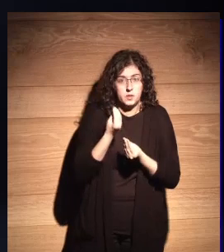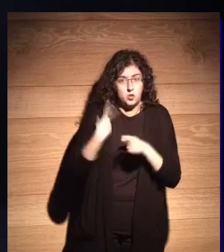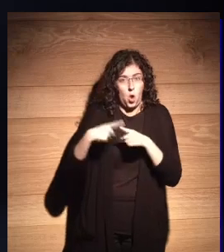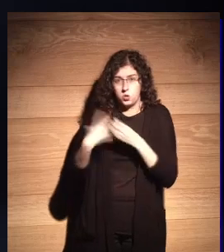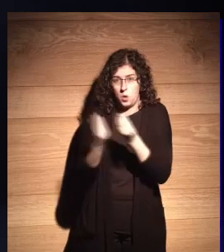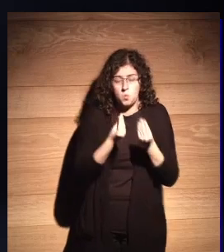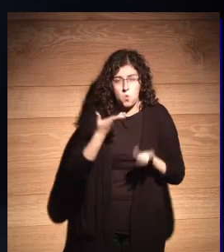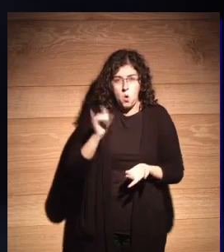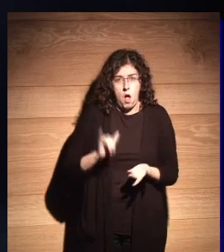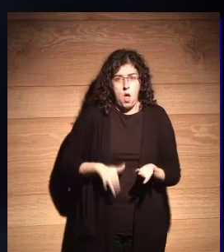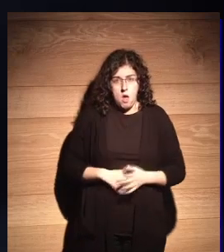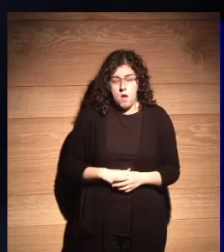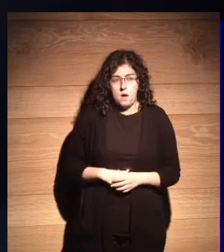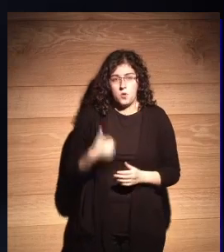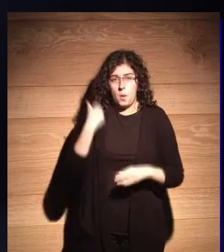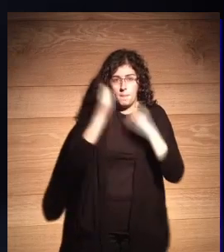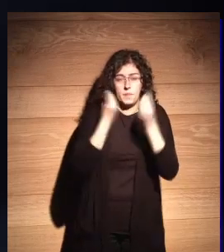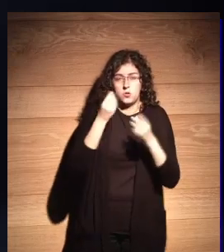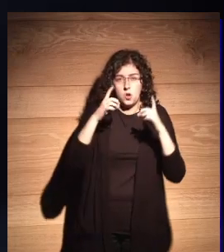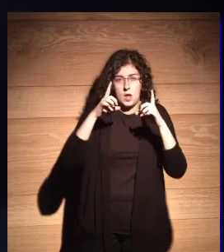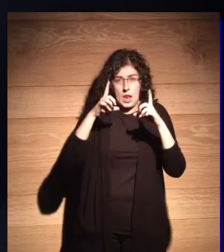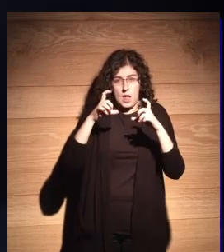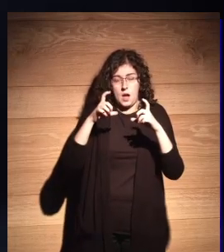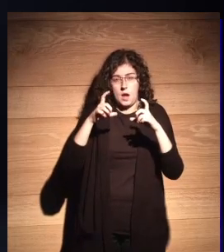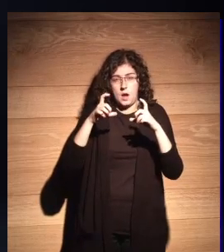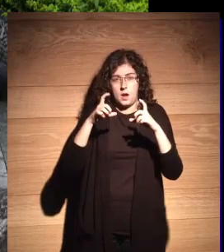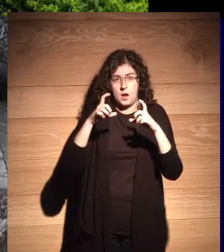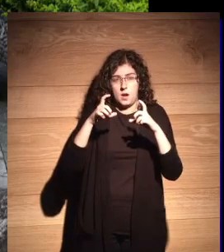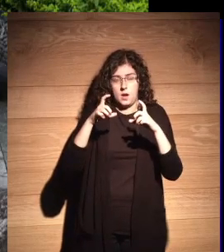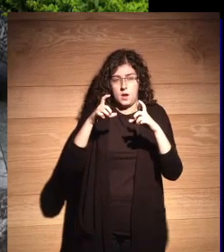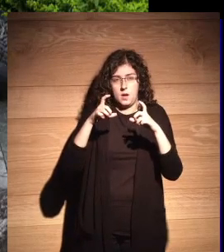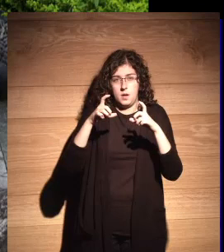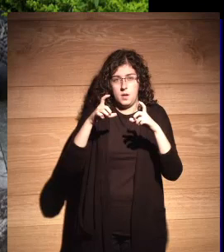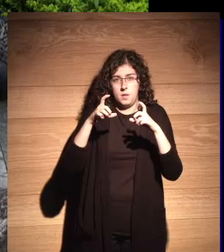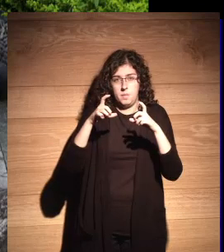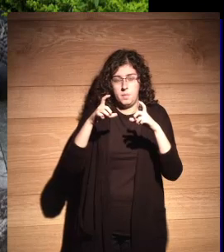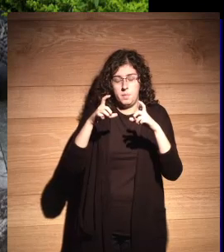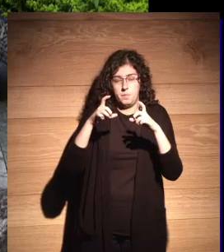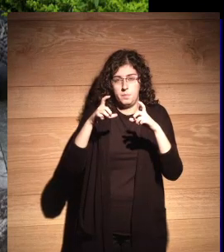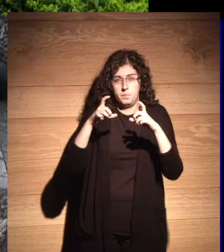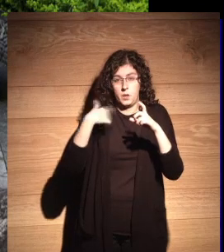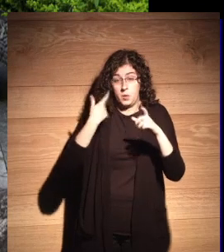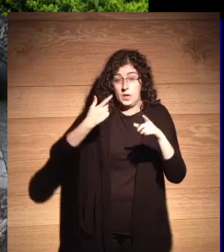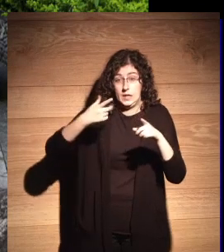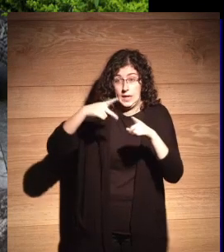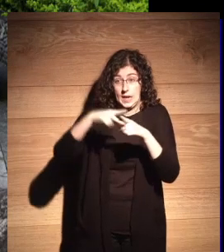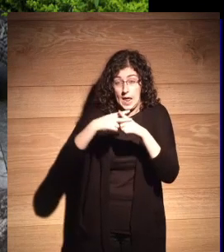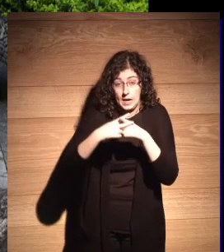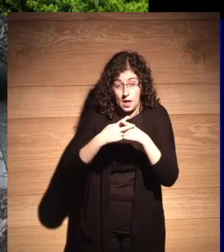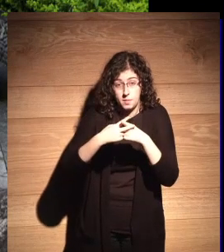camera, you want the performance of this tool. It's had to do